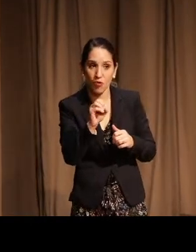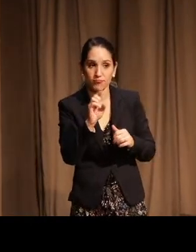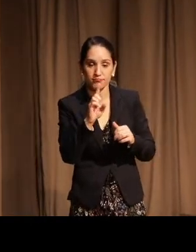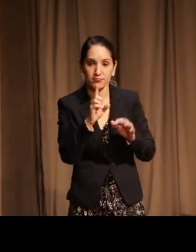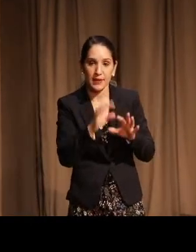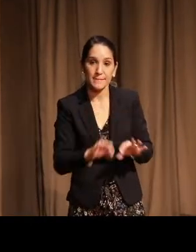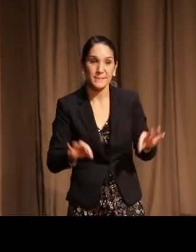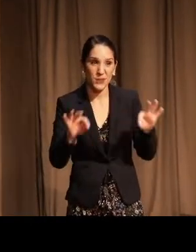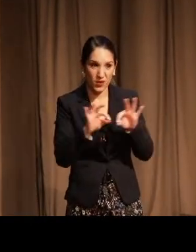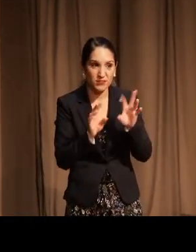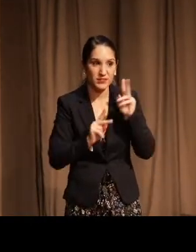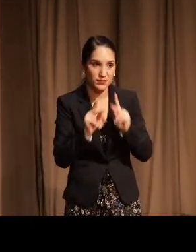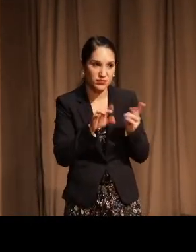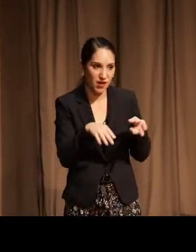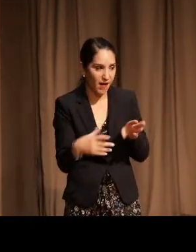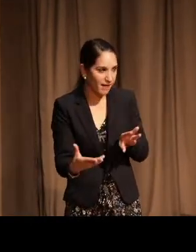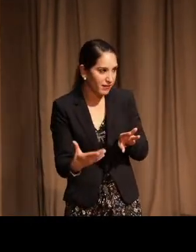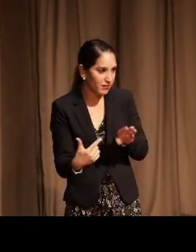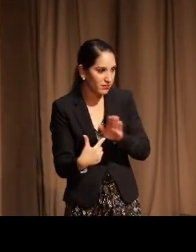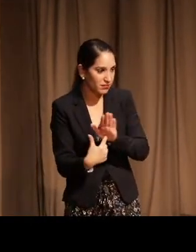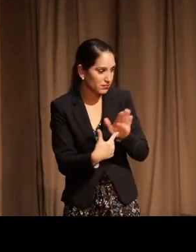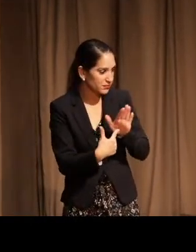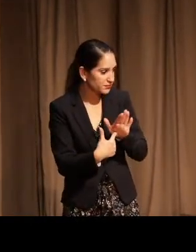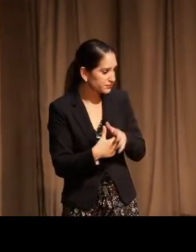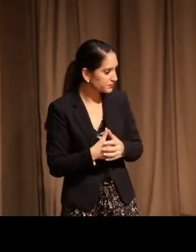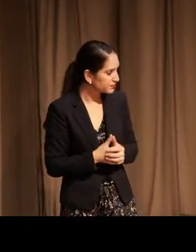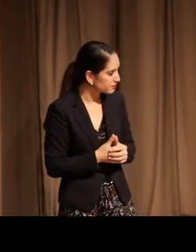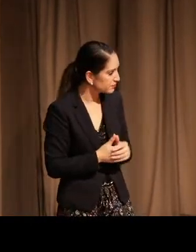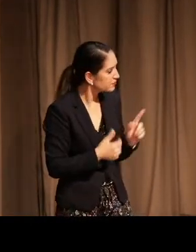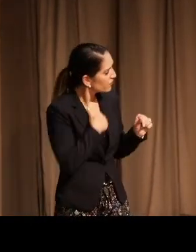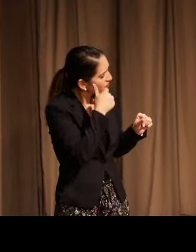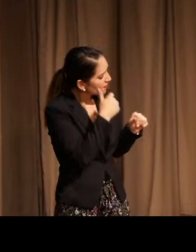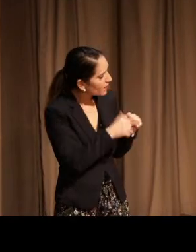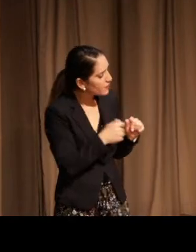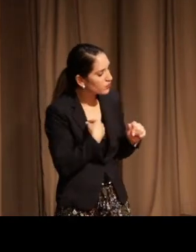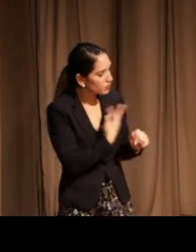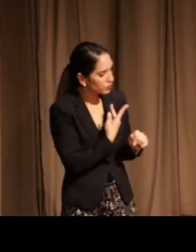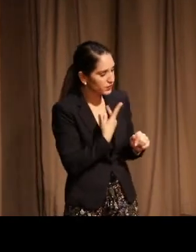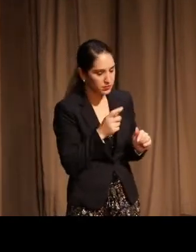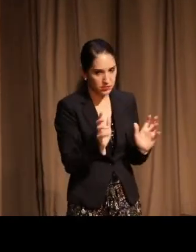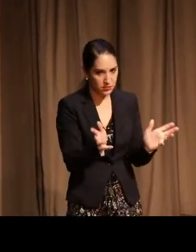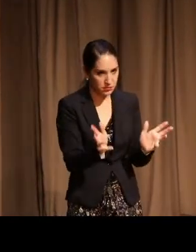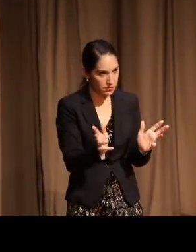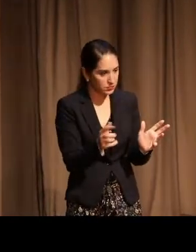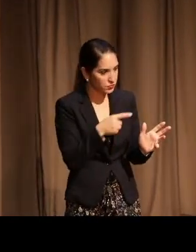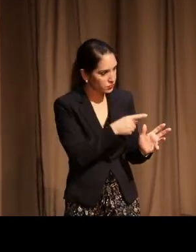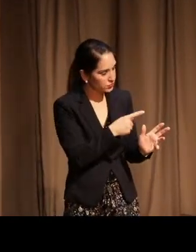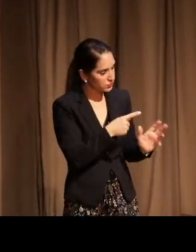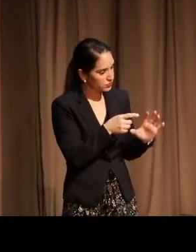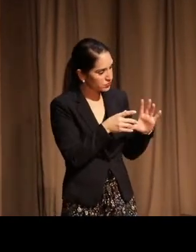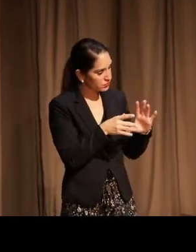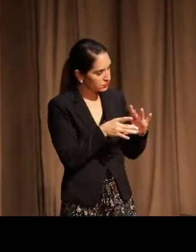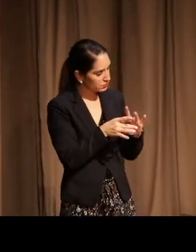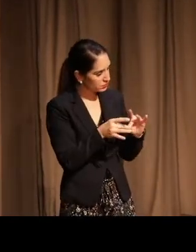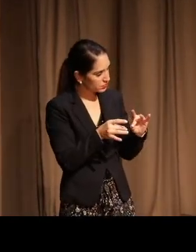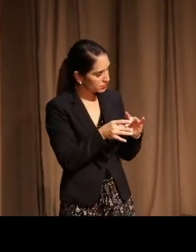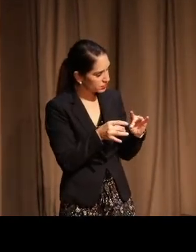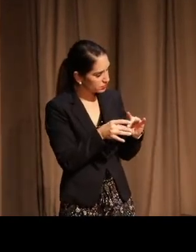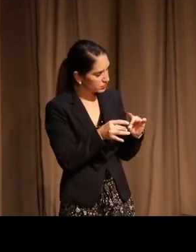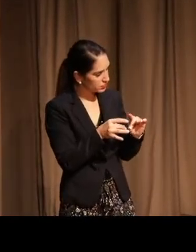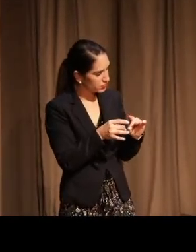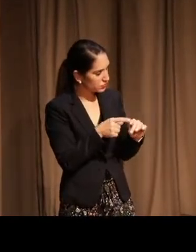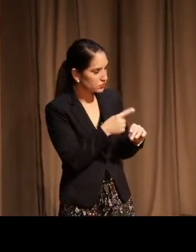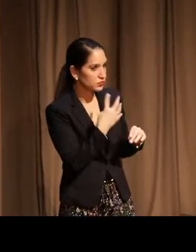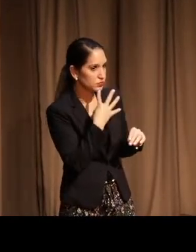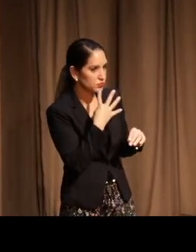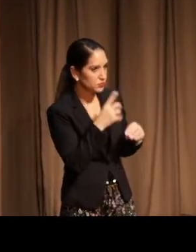people dying. Yeah, and I remember when we were talking about this too, that you were talking, you know, when we were talking